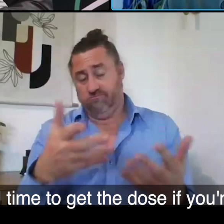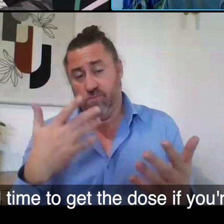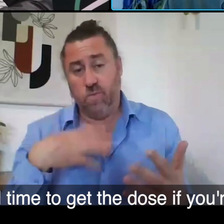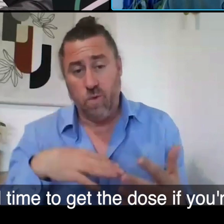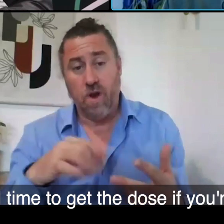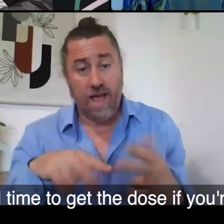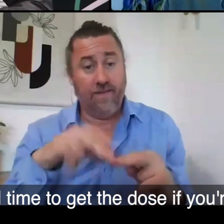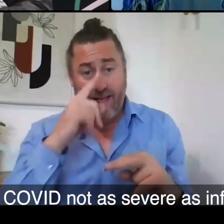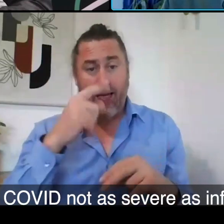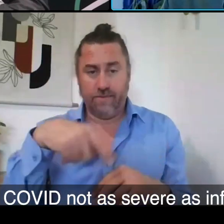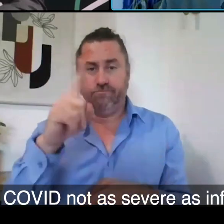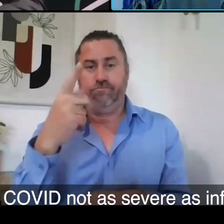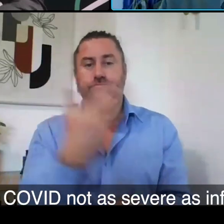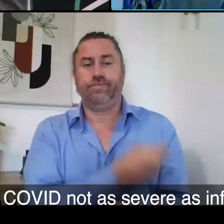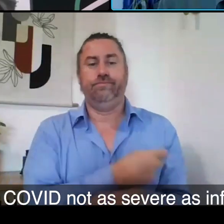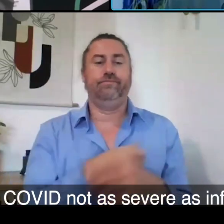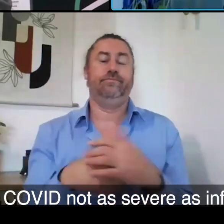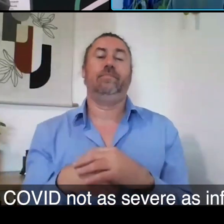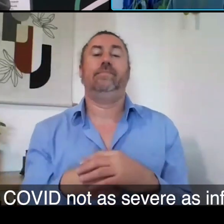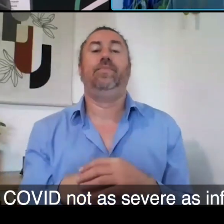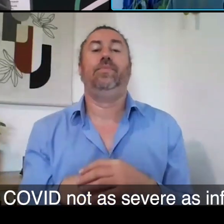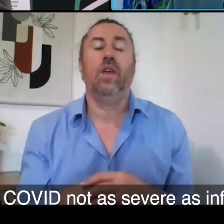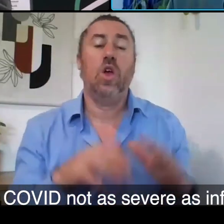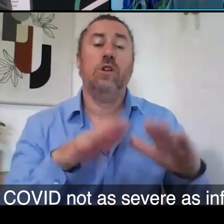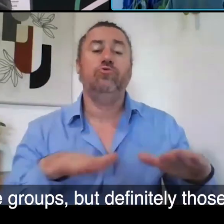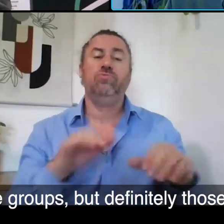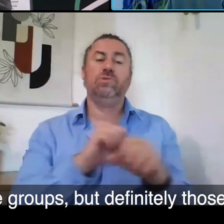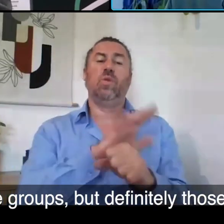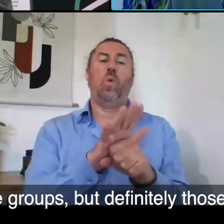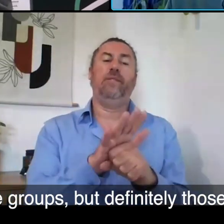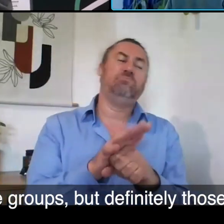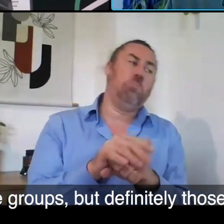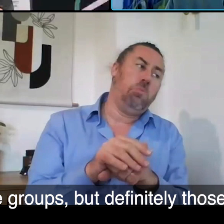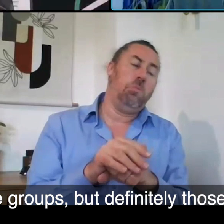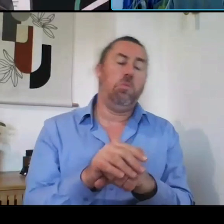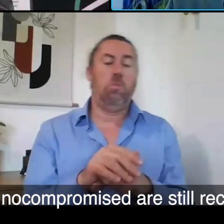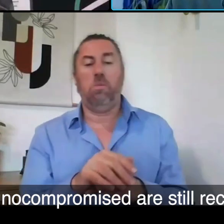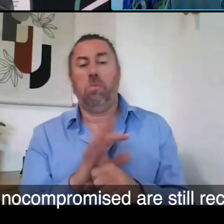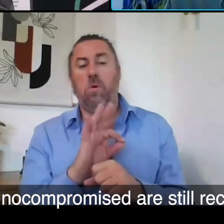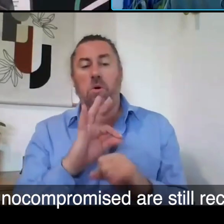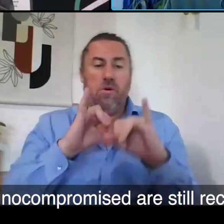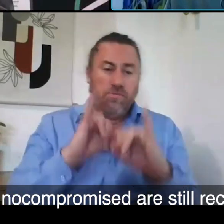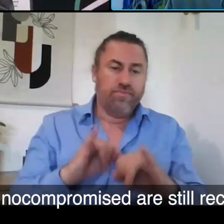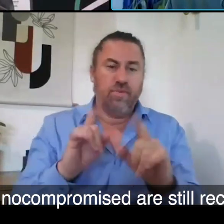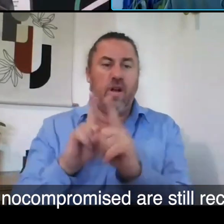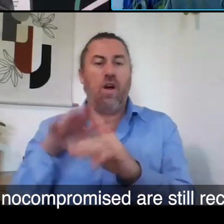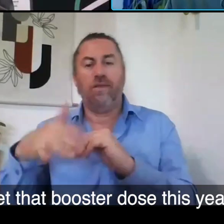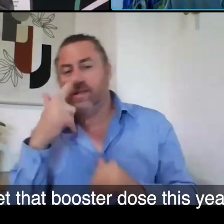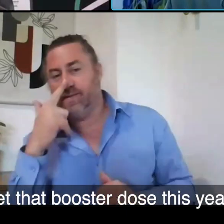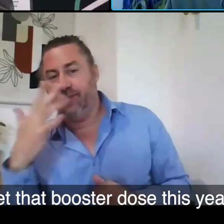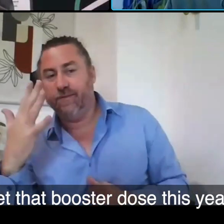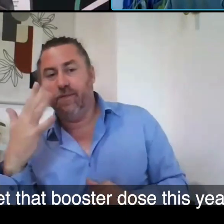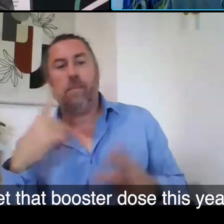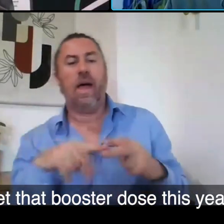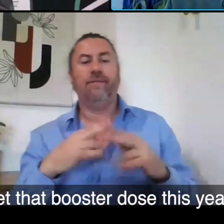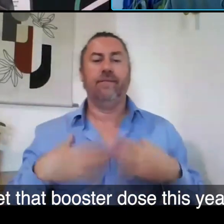eligible. For children, COVID not as severe as infection in the older age groups, but definitely those that are severely immunocompromised are still recommended to get